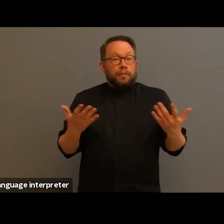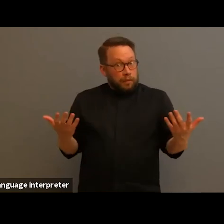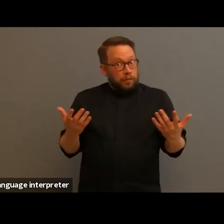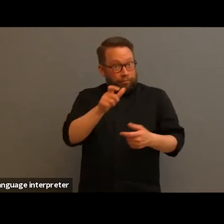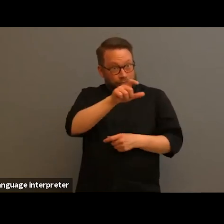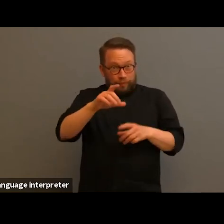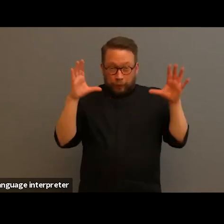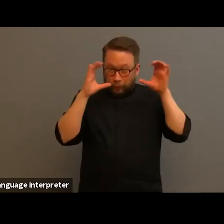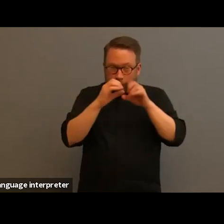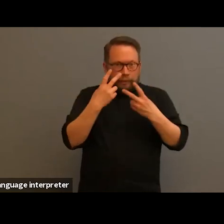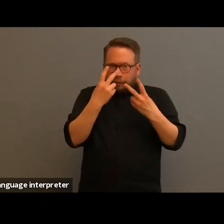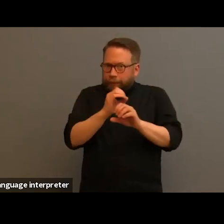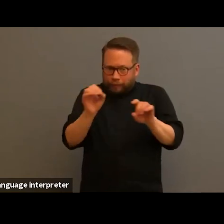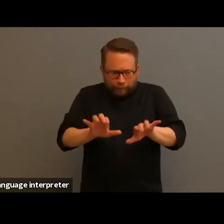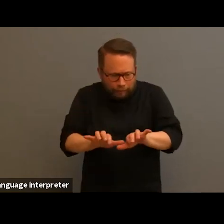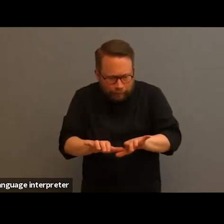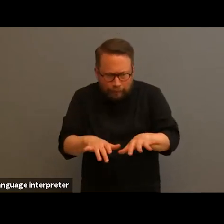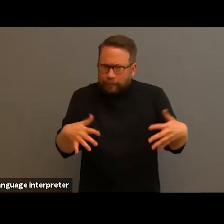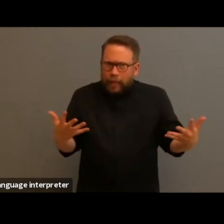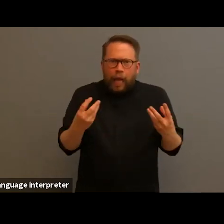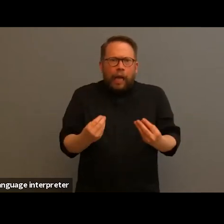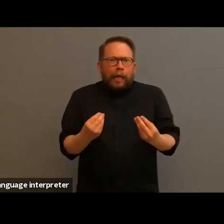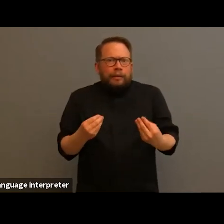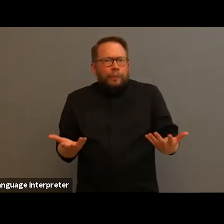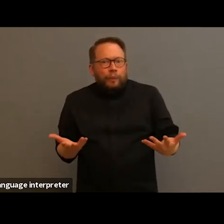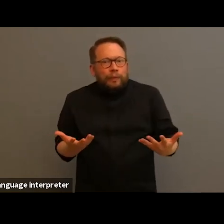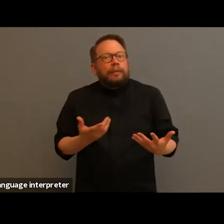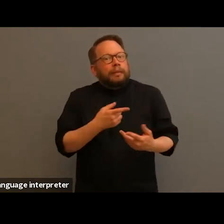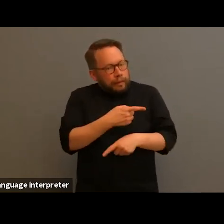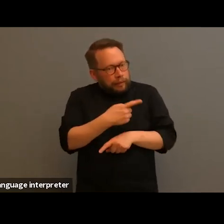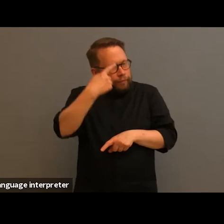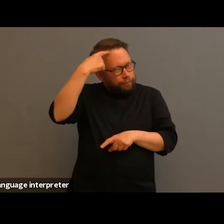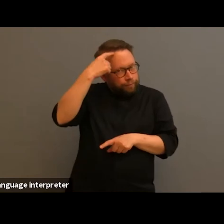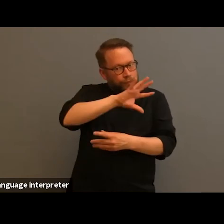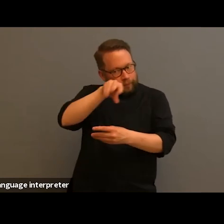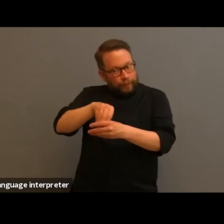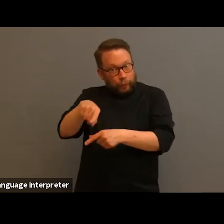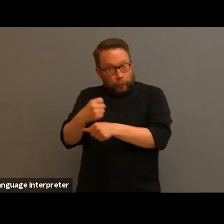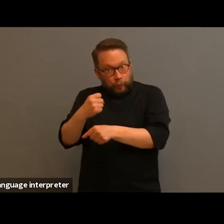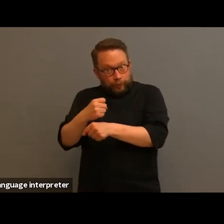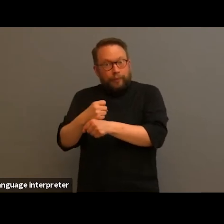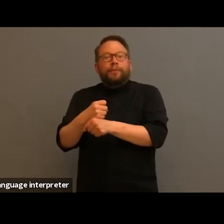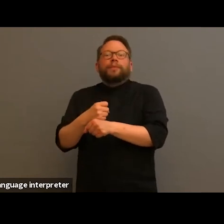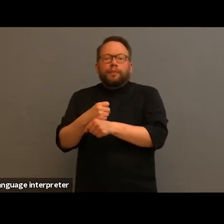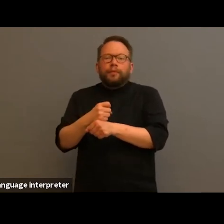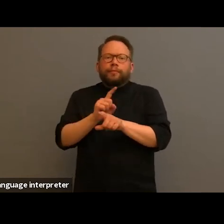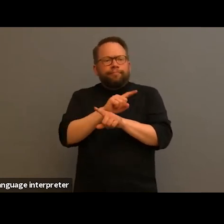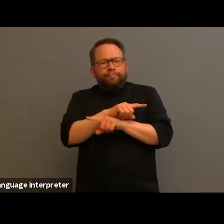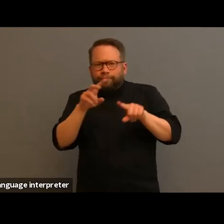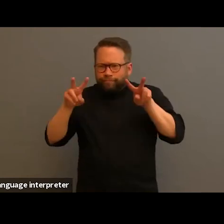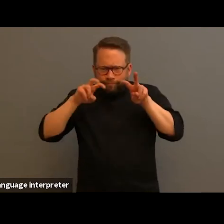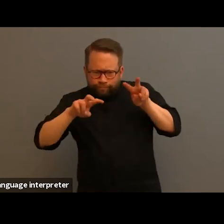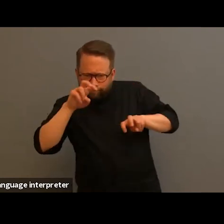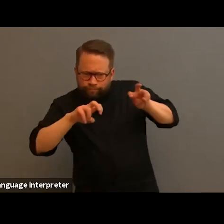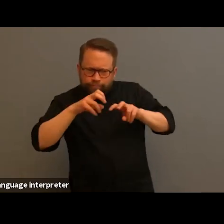from including blind users in both the design process and as testers of their solution. Our project is